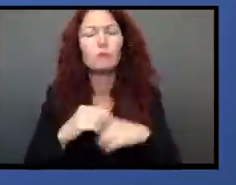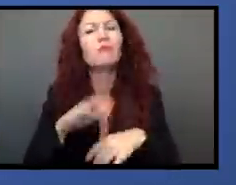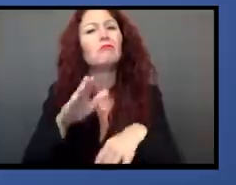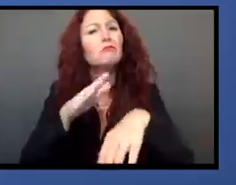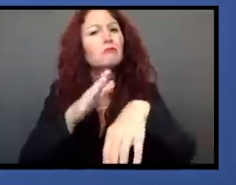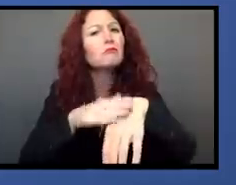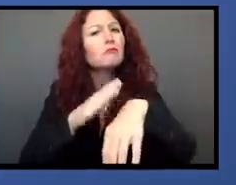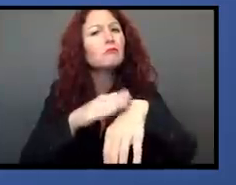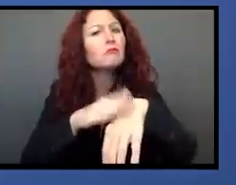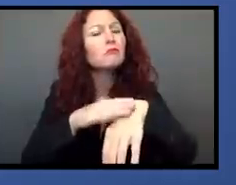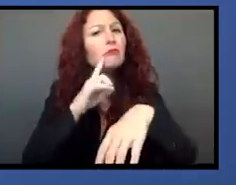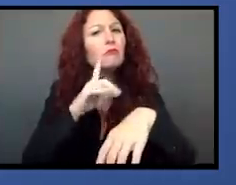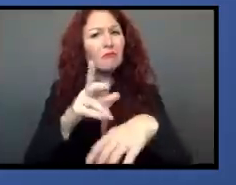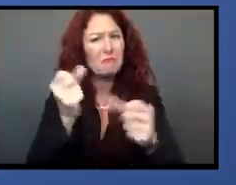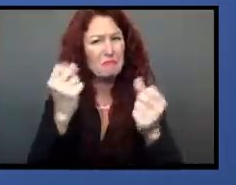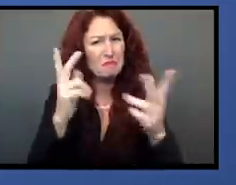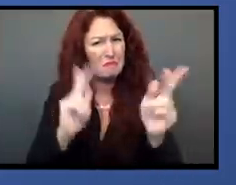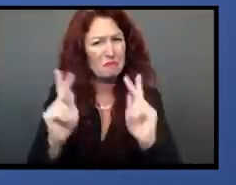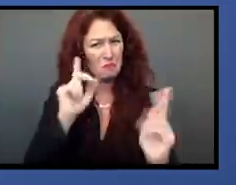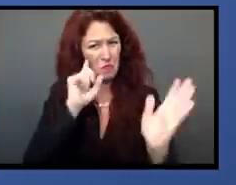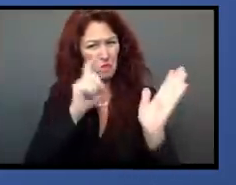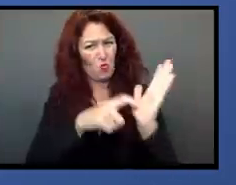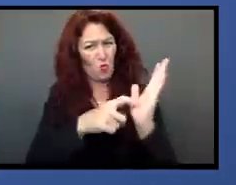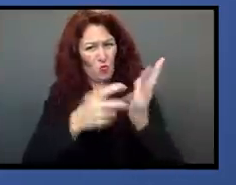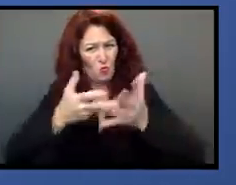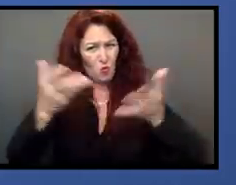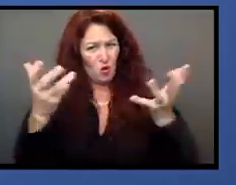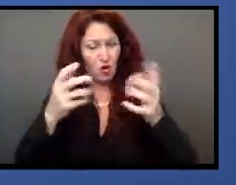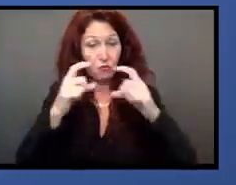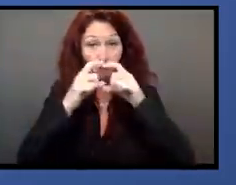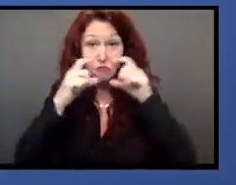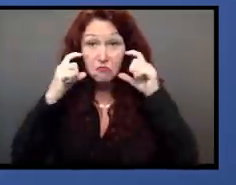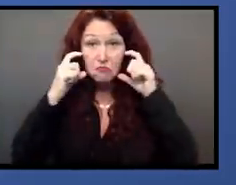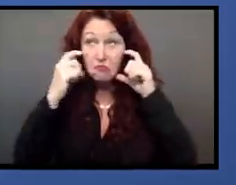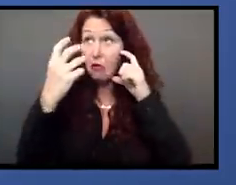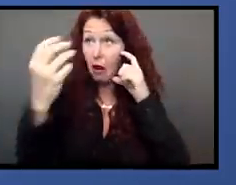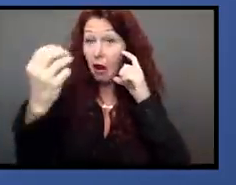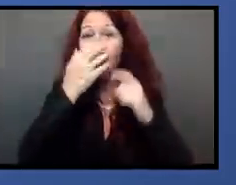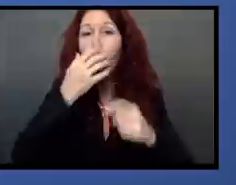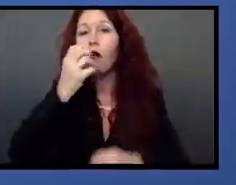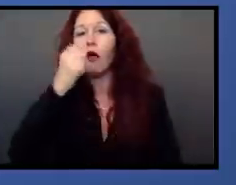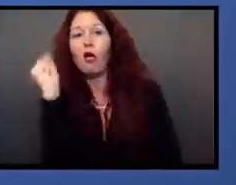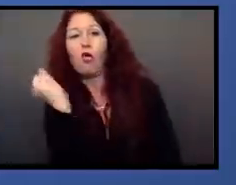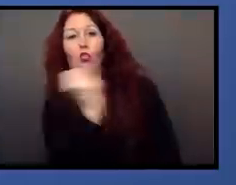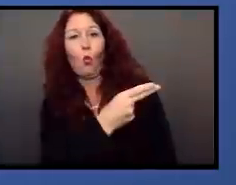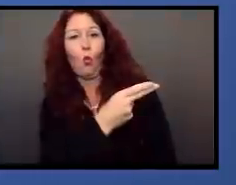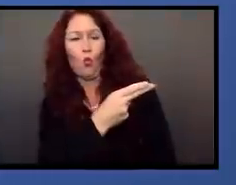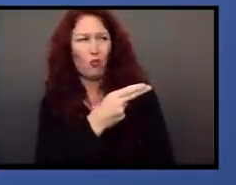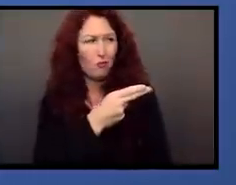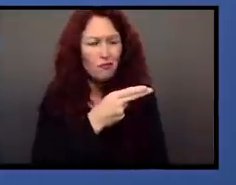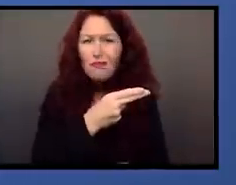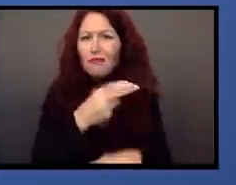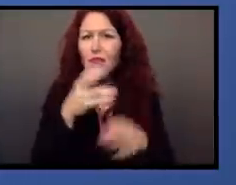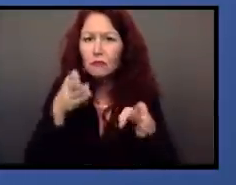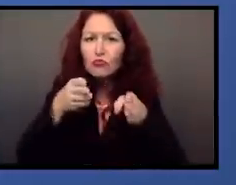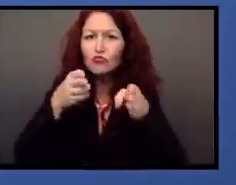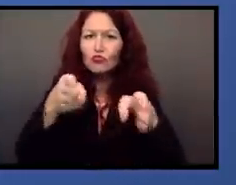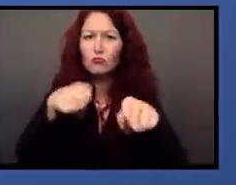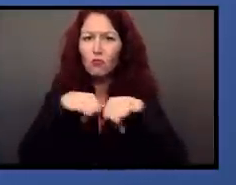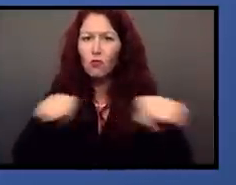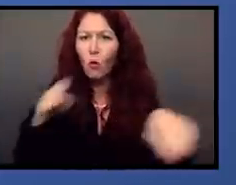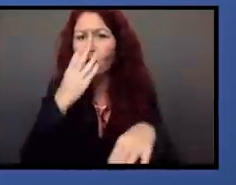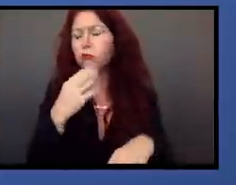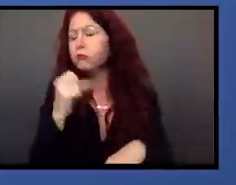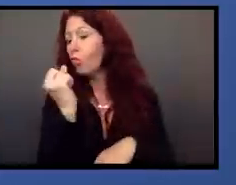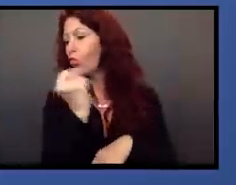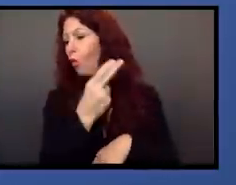that you should not throw away your used masks or gloves on the ground. This is happening around downtown and Brickell areas. This is a huge health risk.